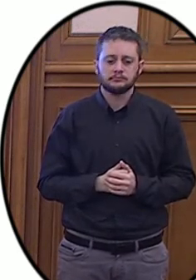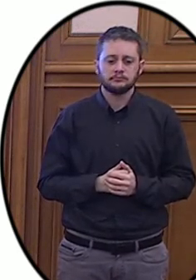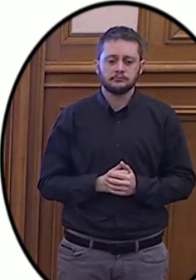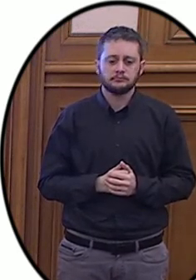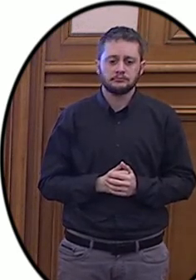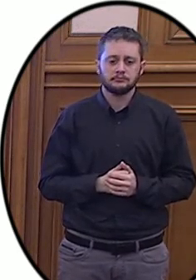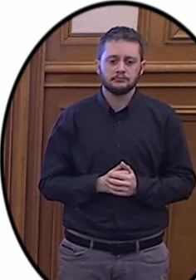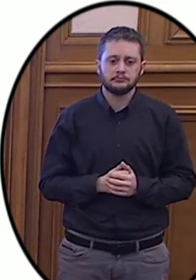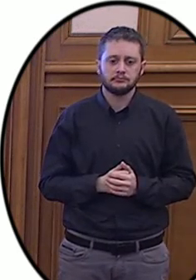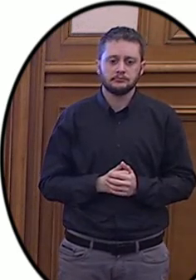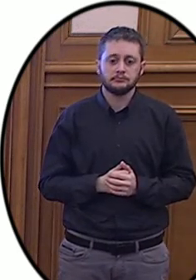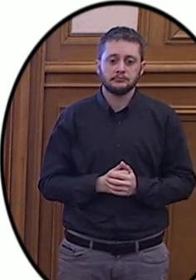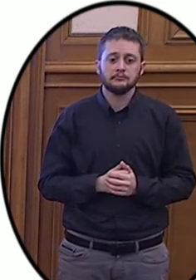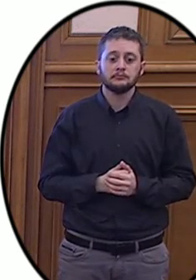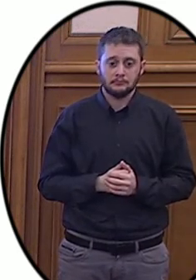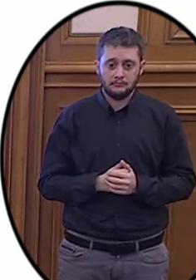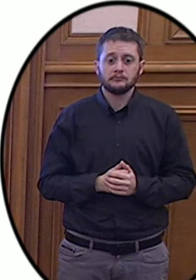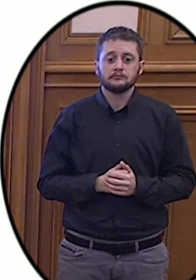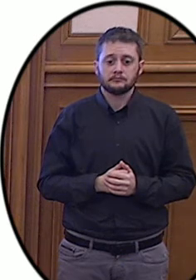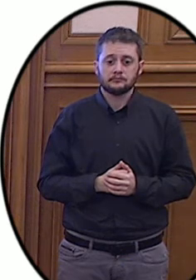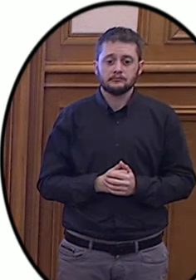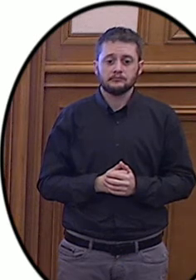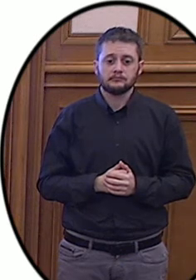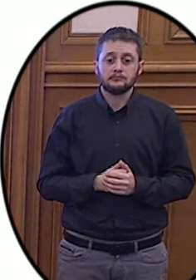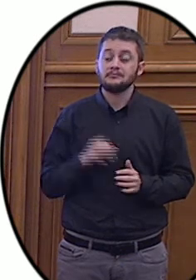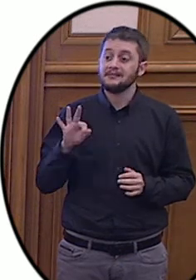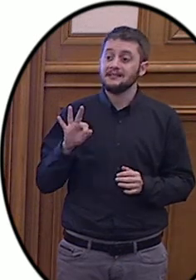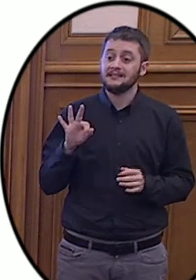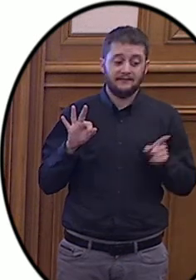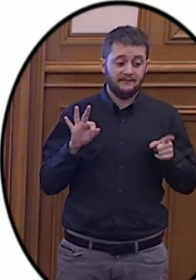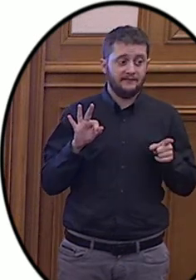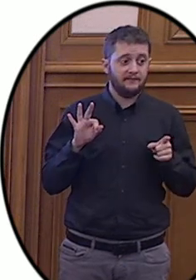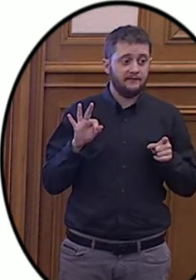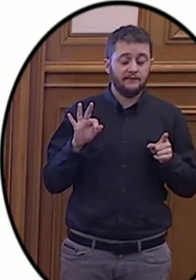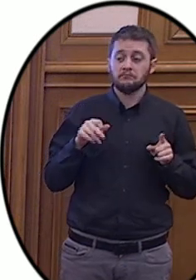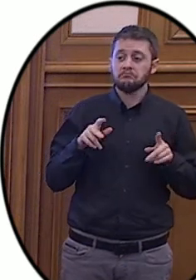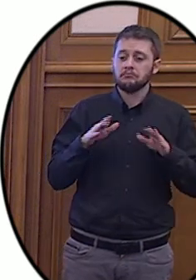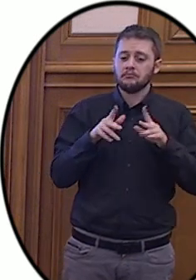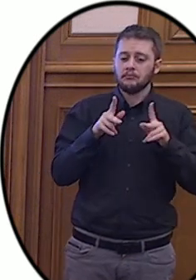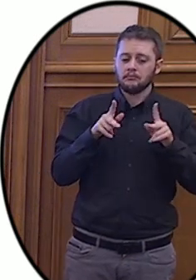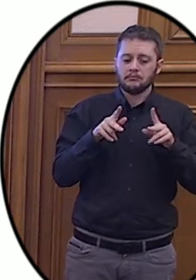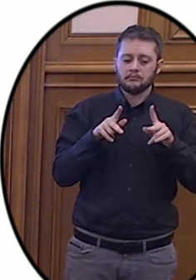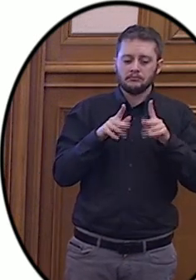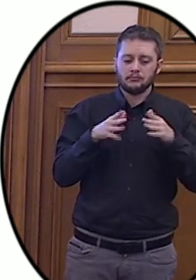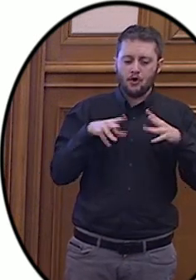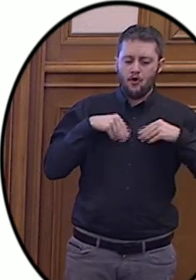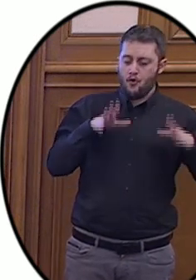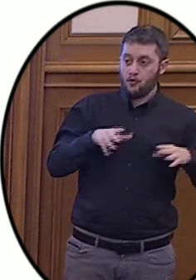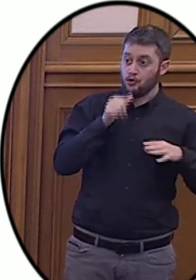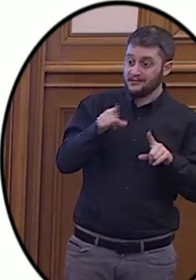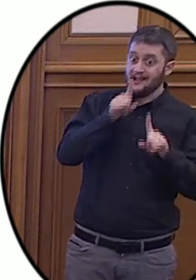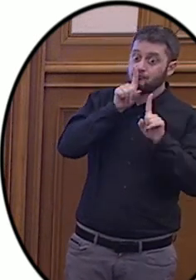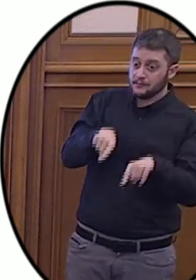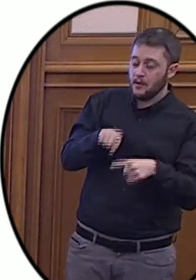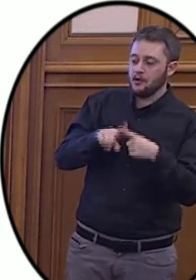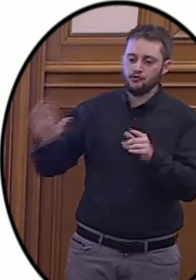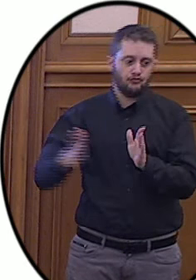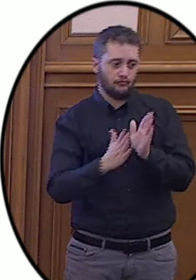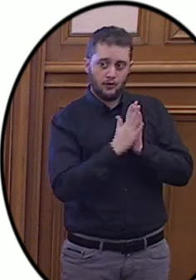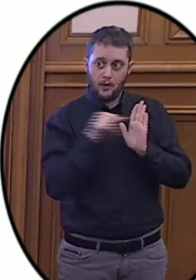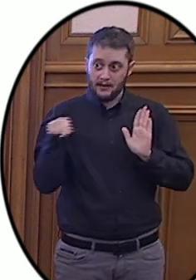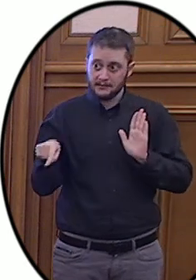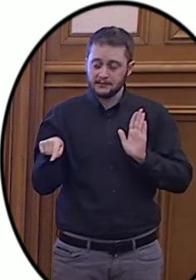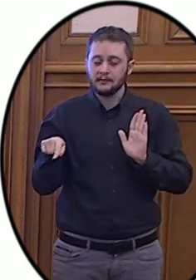Delay or inaction, if the housing provider does not respond promptly to an accommodation request, that may